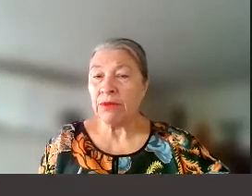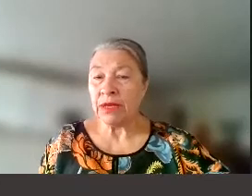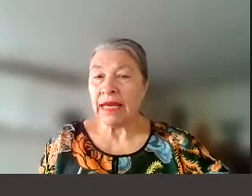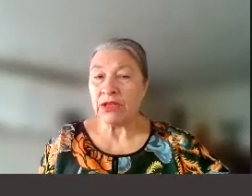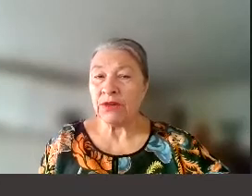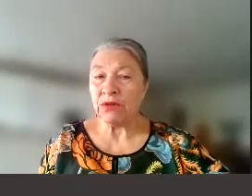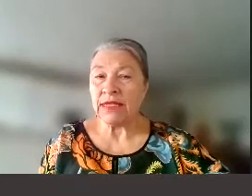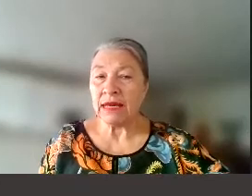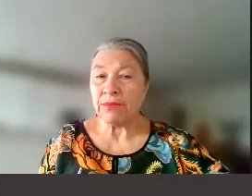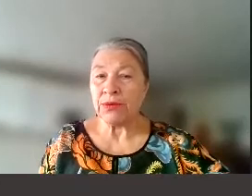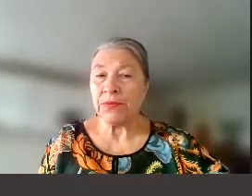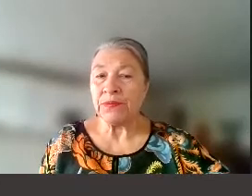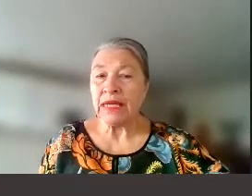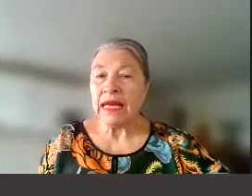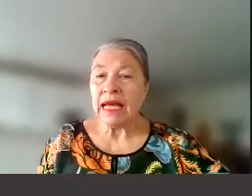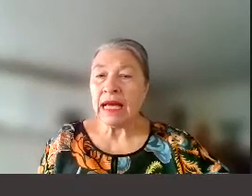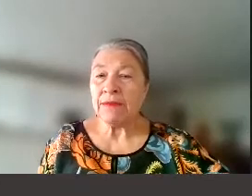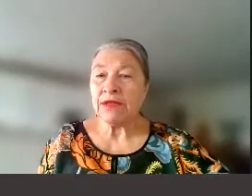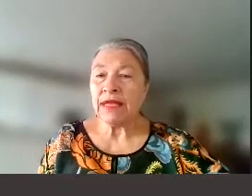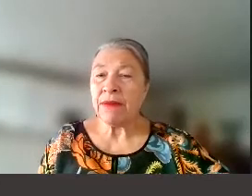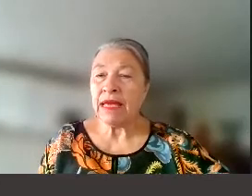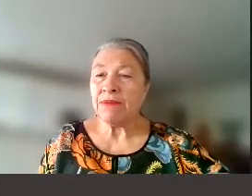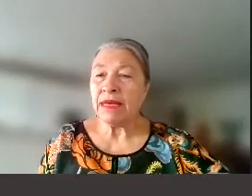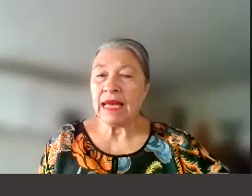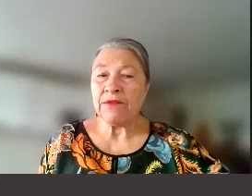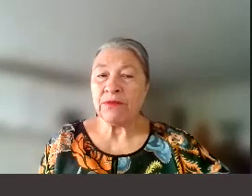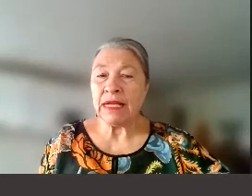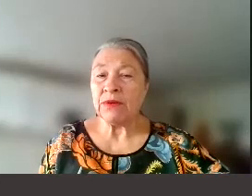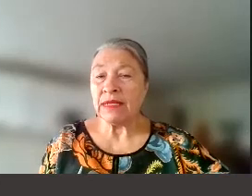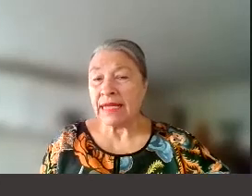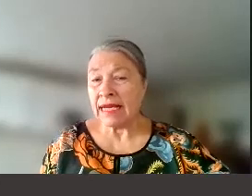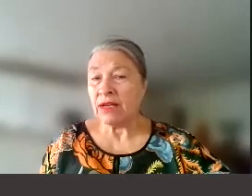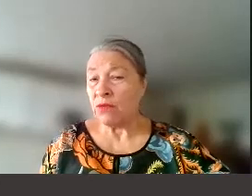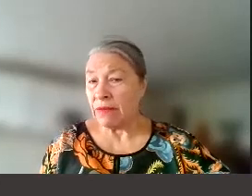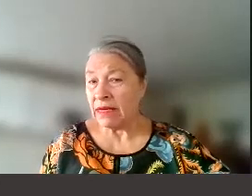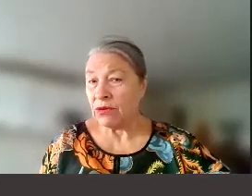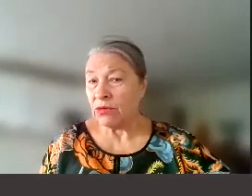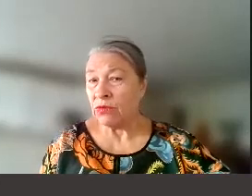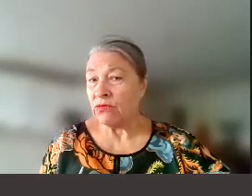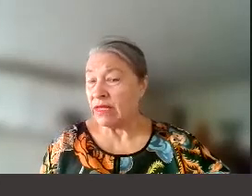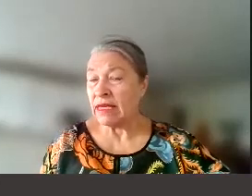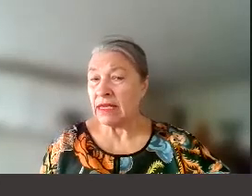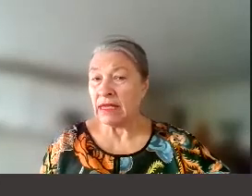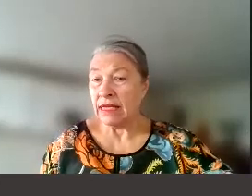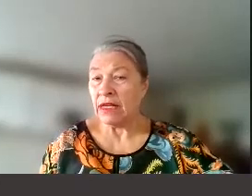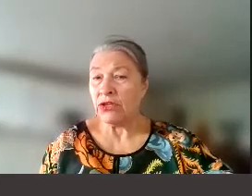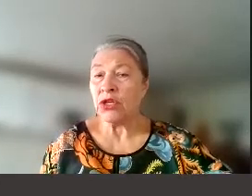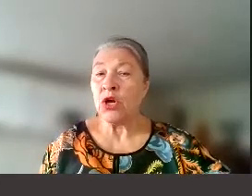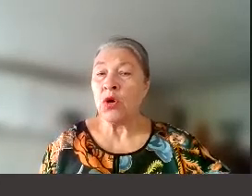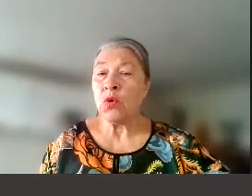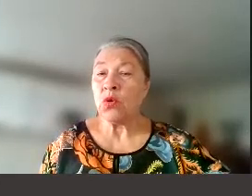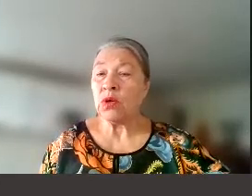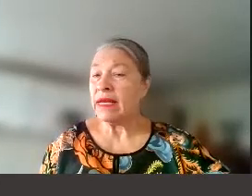health communication, for example. So they may be unfamiliar with technical medical written